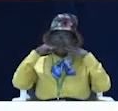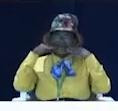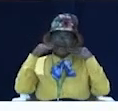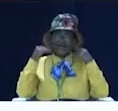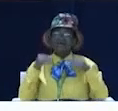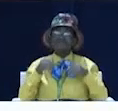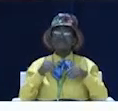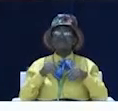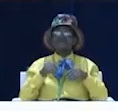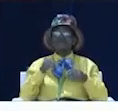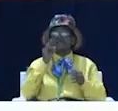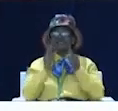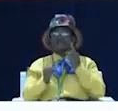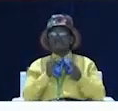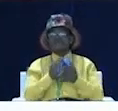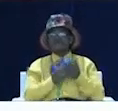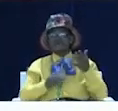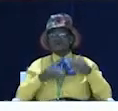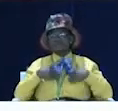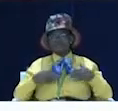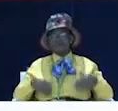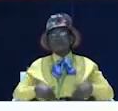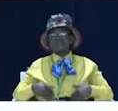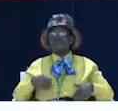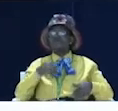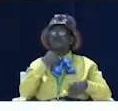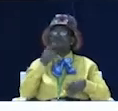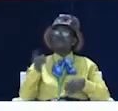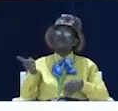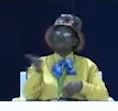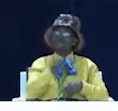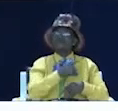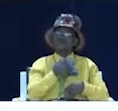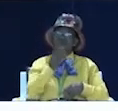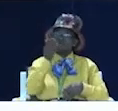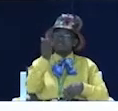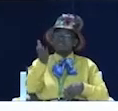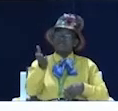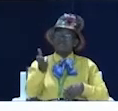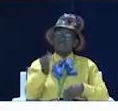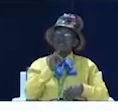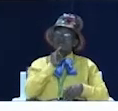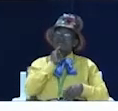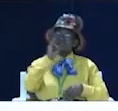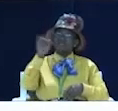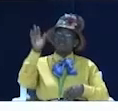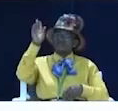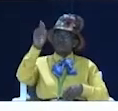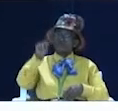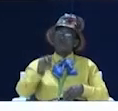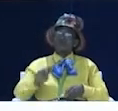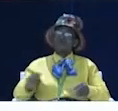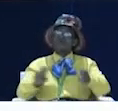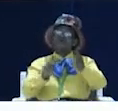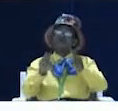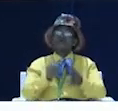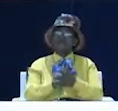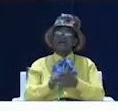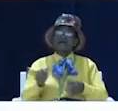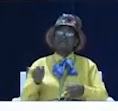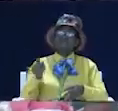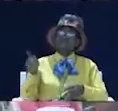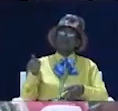If somebody tells you that there's no way you can ever have your own children, he that sitteth in the